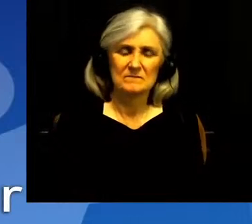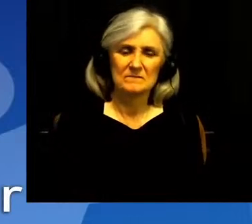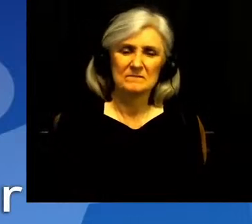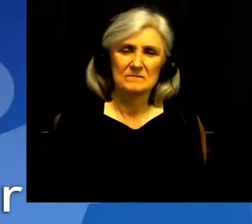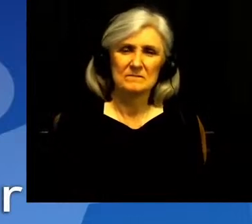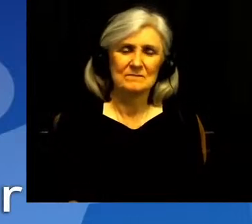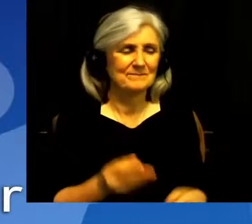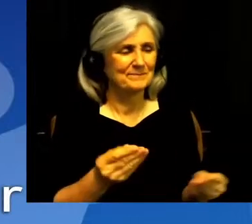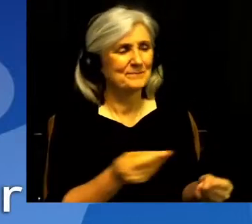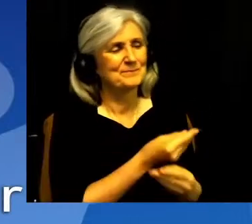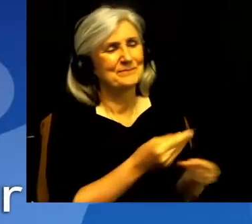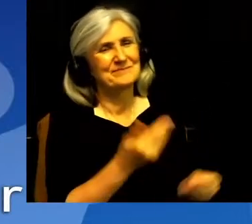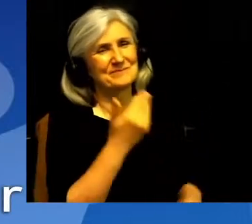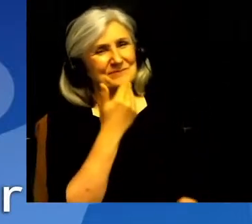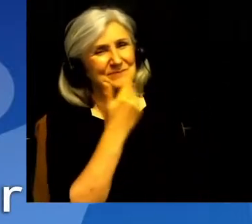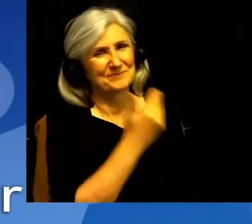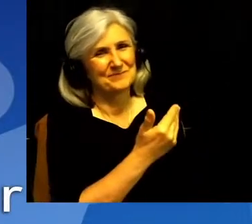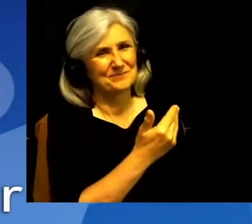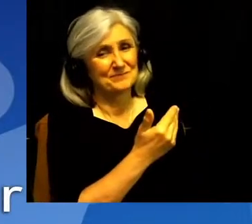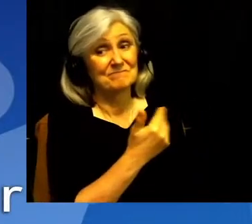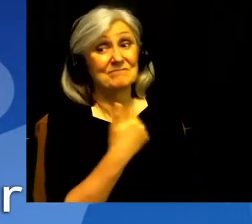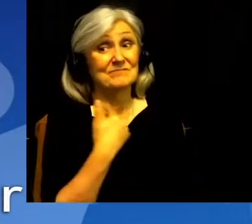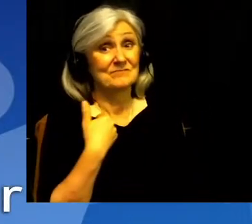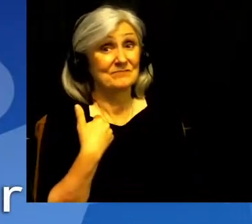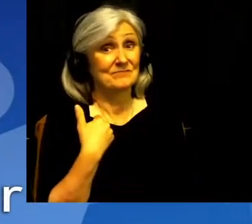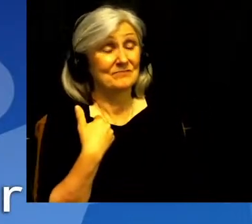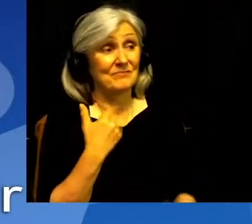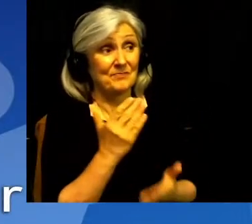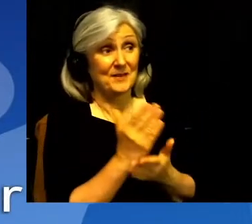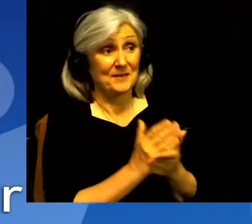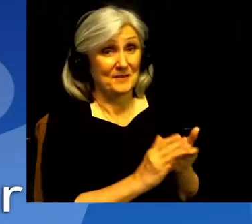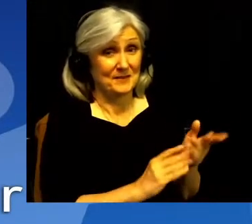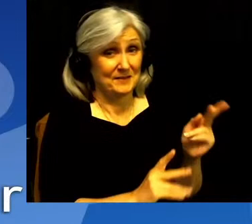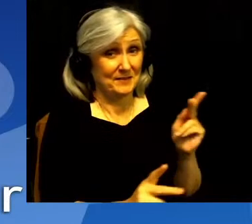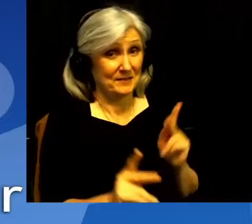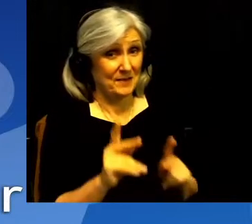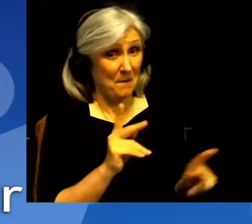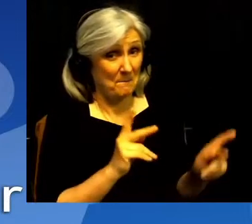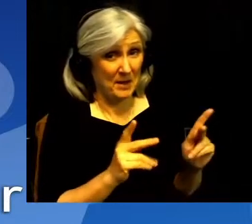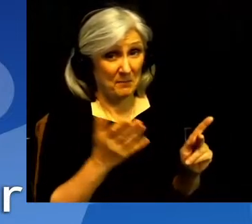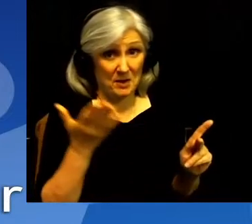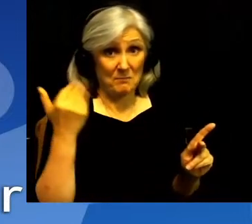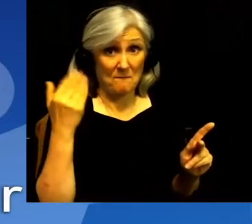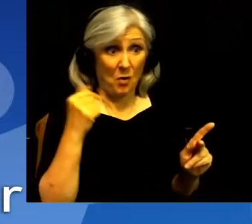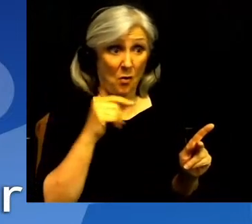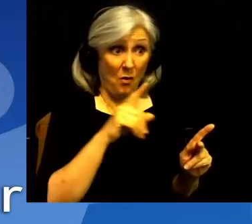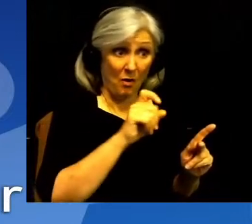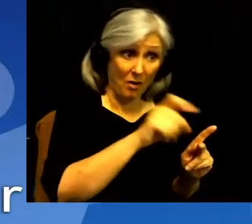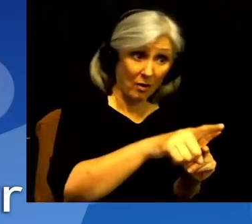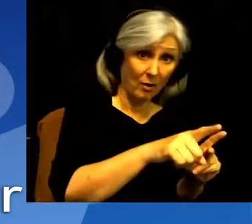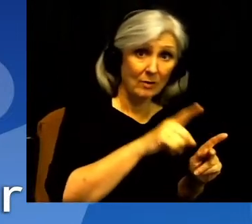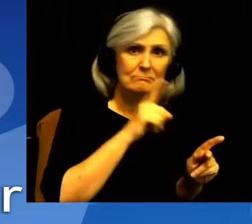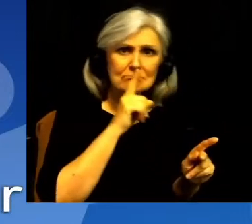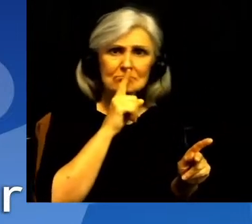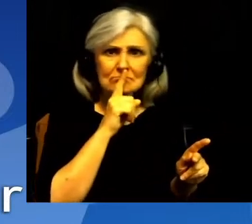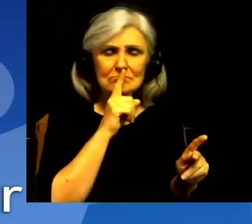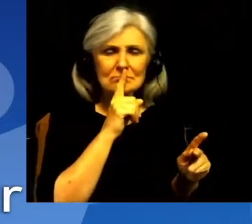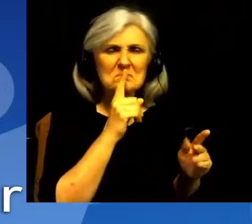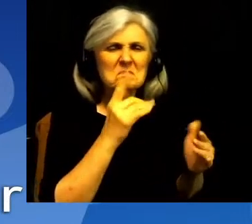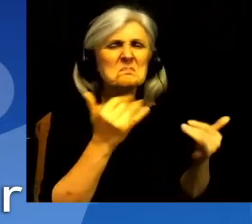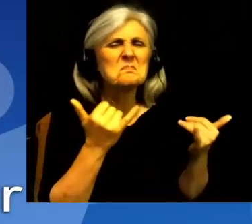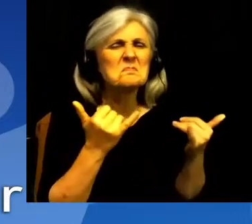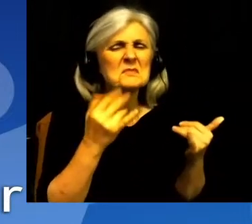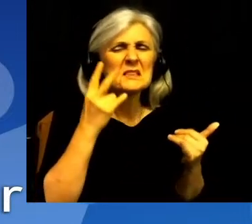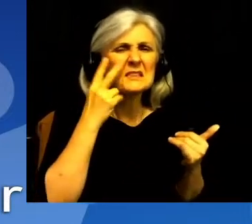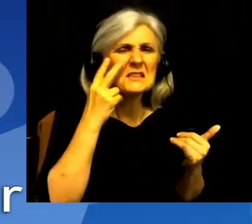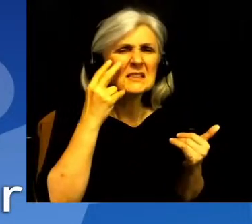Thank you for that. We do have some reporters that we tried to get to and who were not available when called on. So let's go back and just see if they have joined